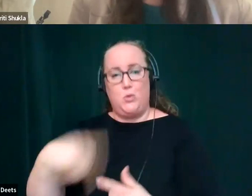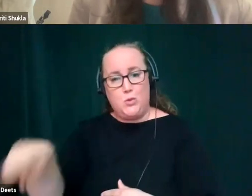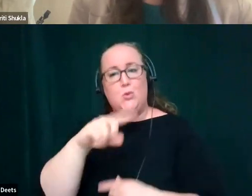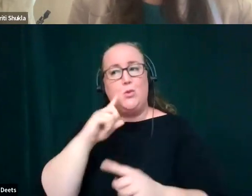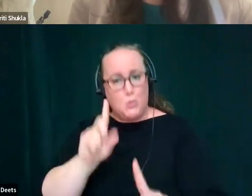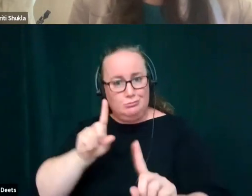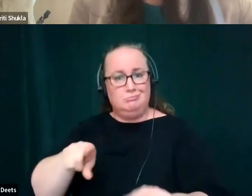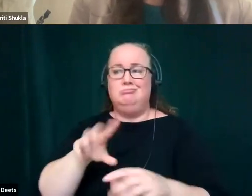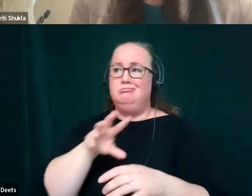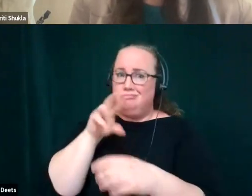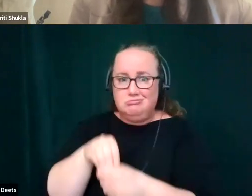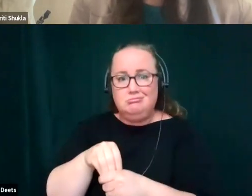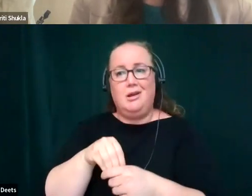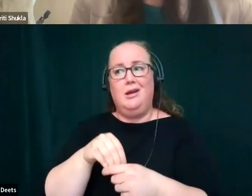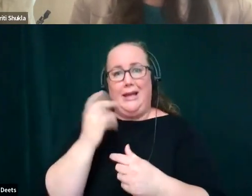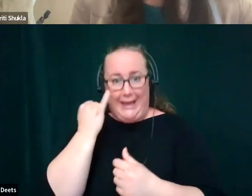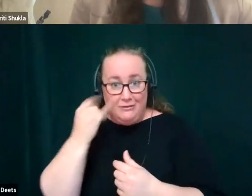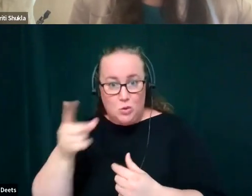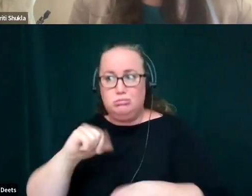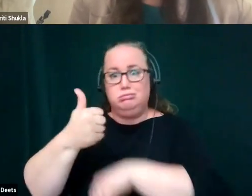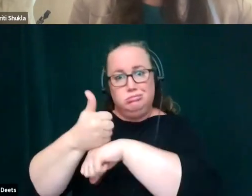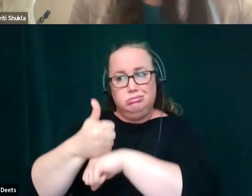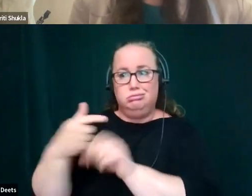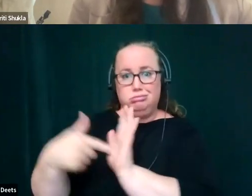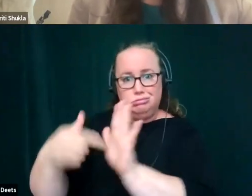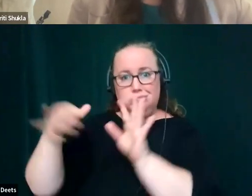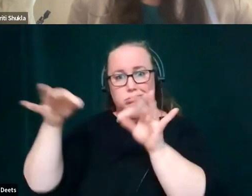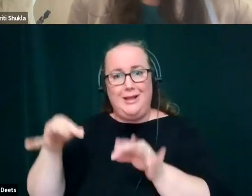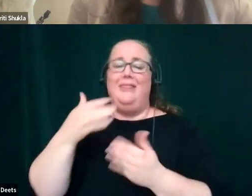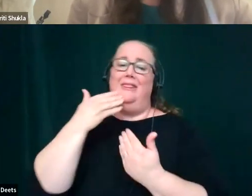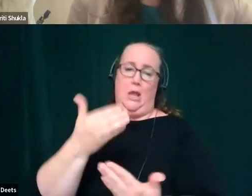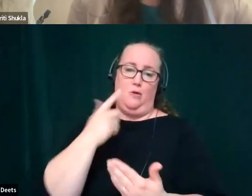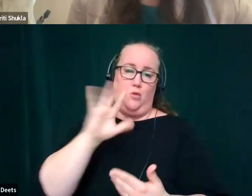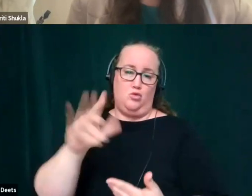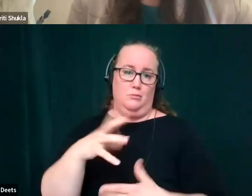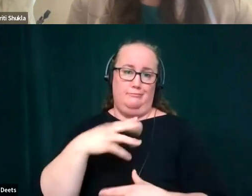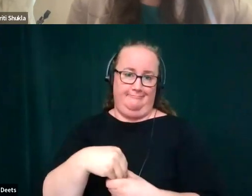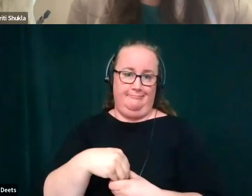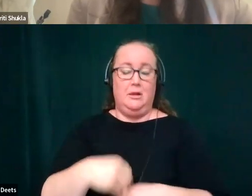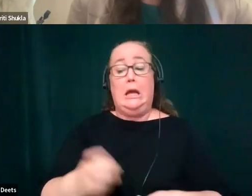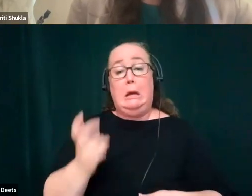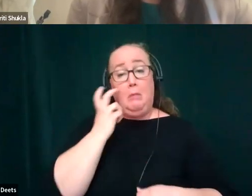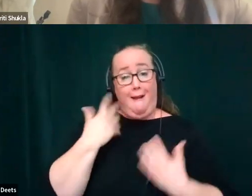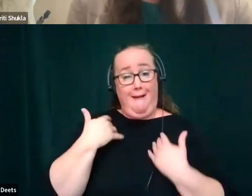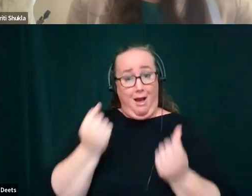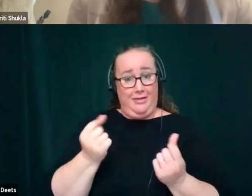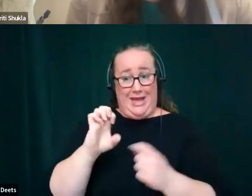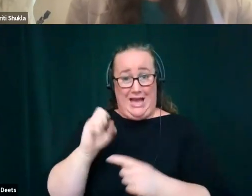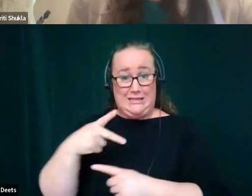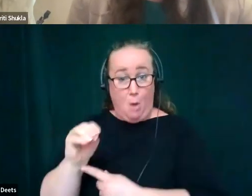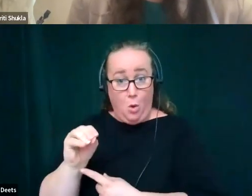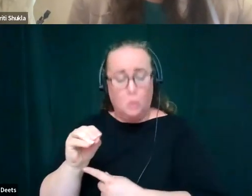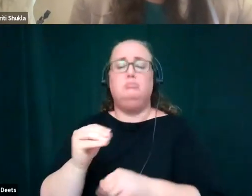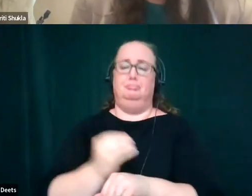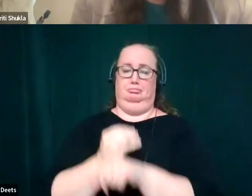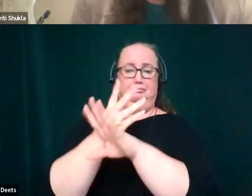if you exhibited, thank you as well. The Blind Health Expo is a completely virtual event. It's